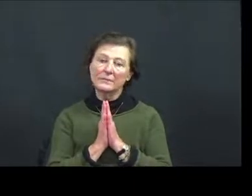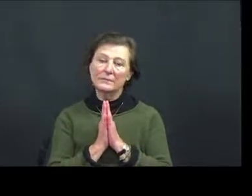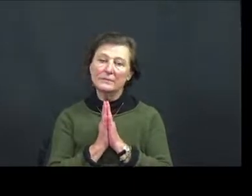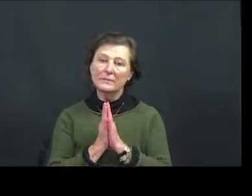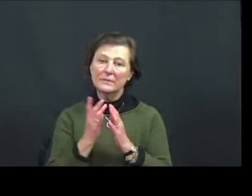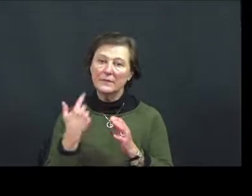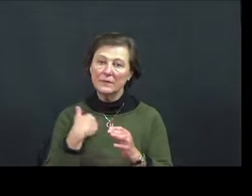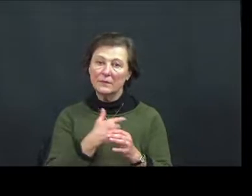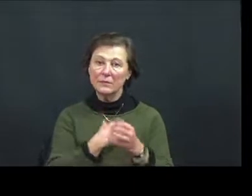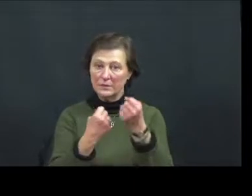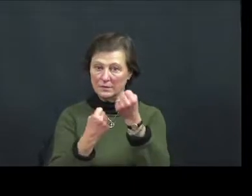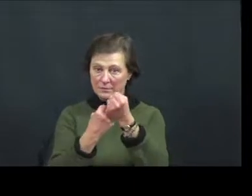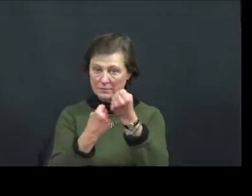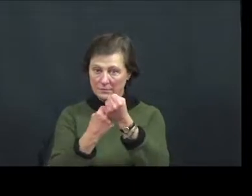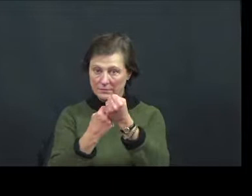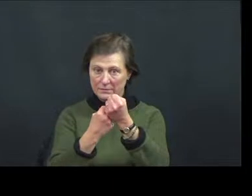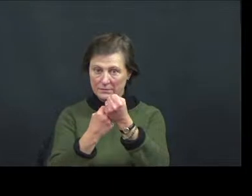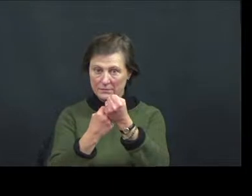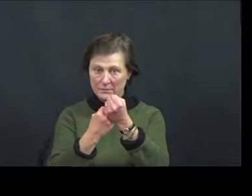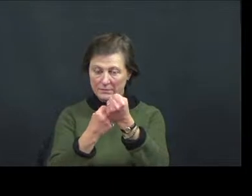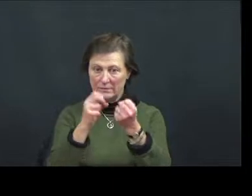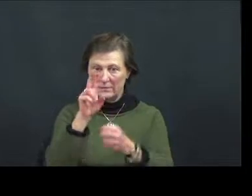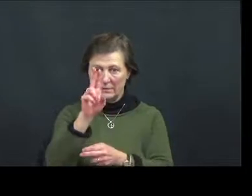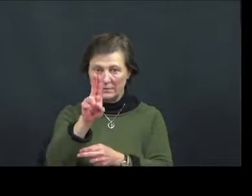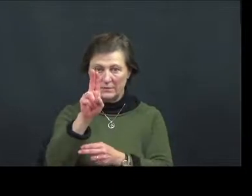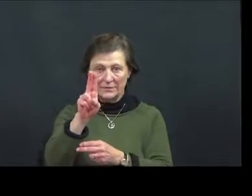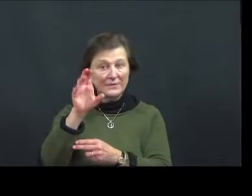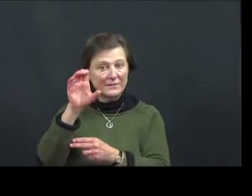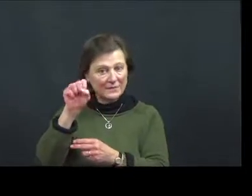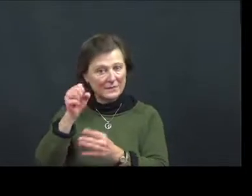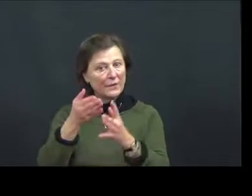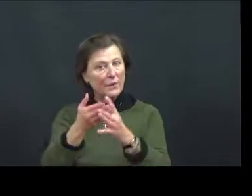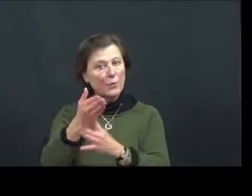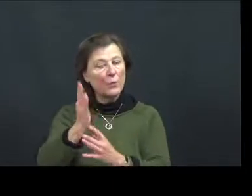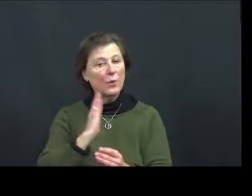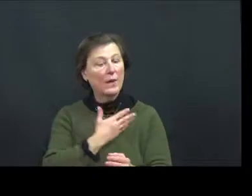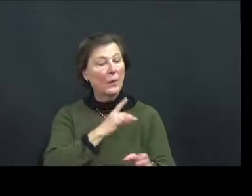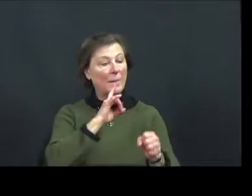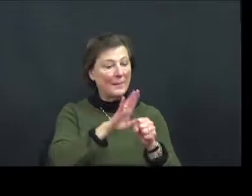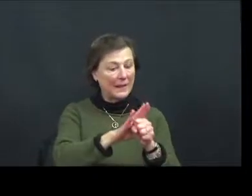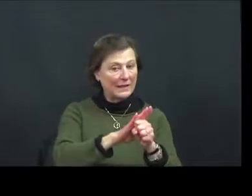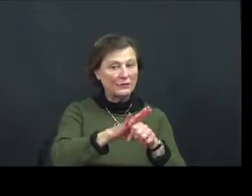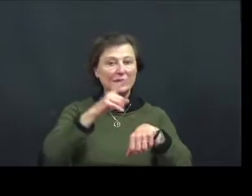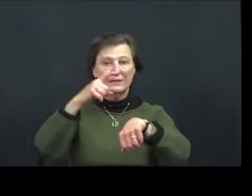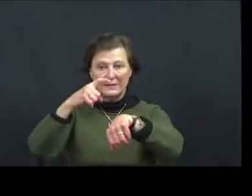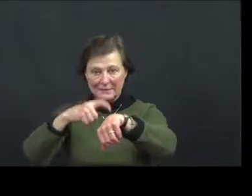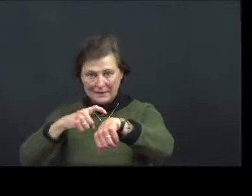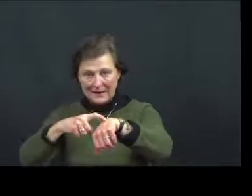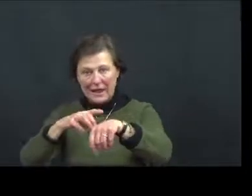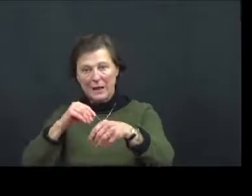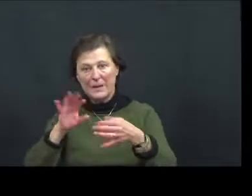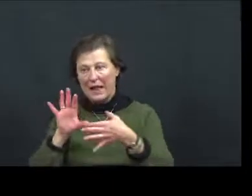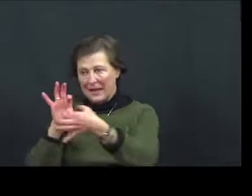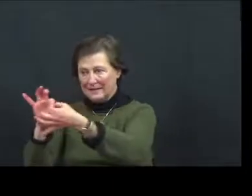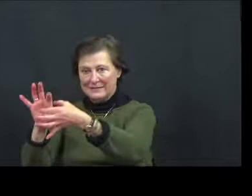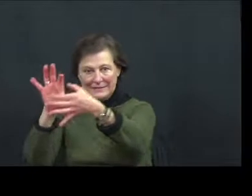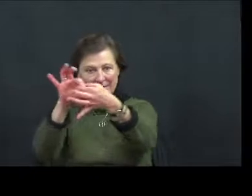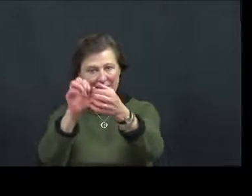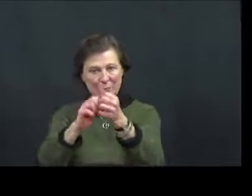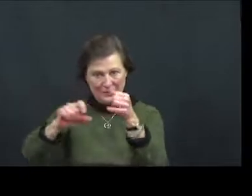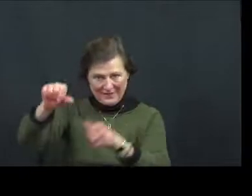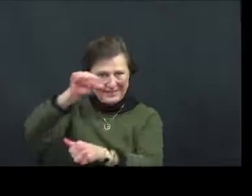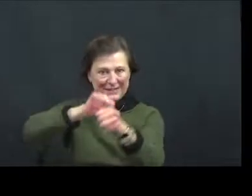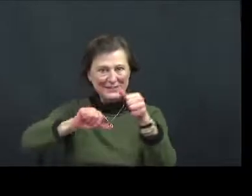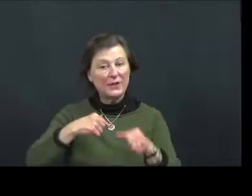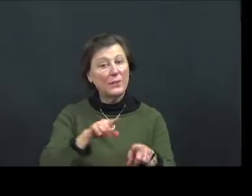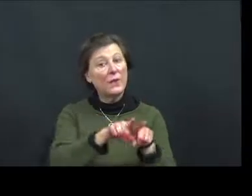We support UUCS through our pledges, time, and connections with one another. We